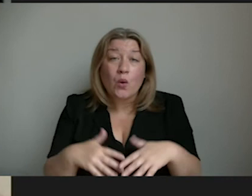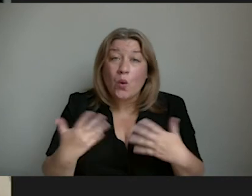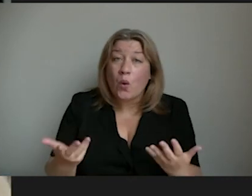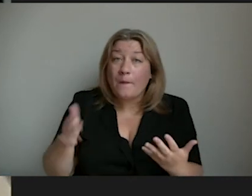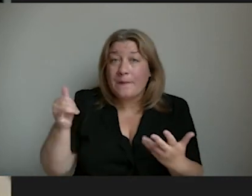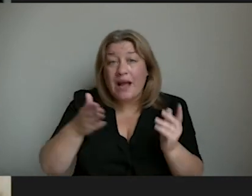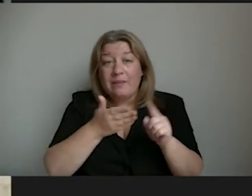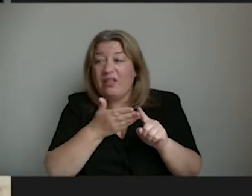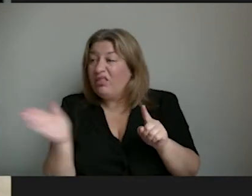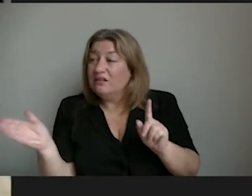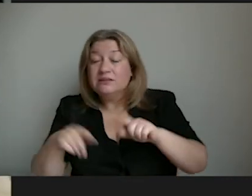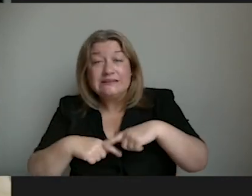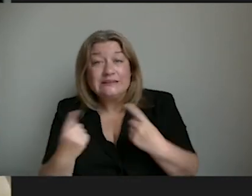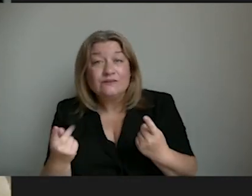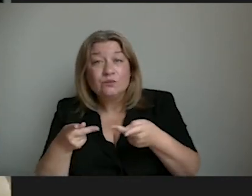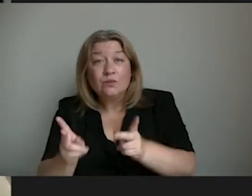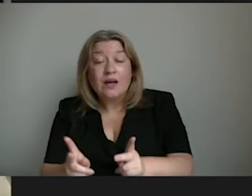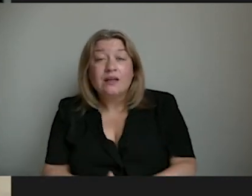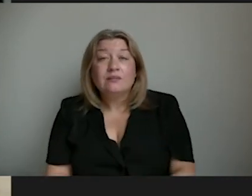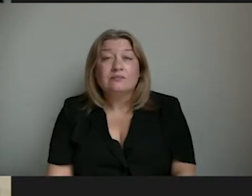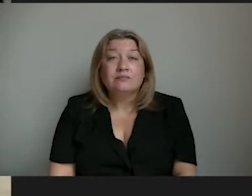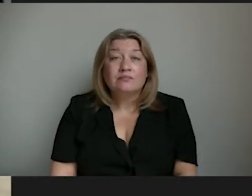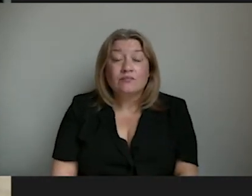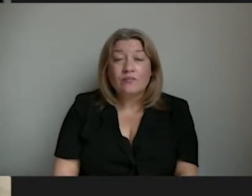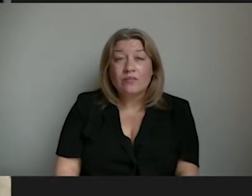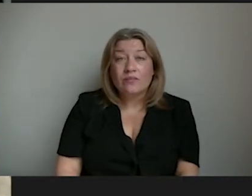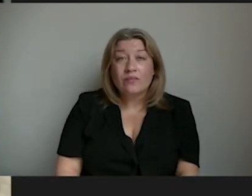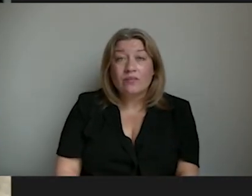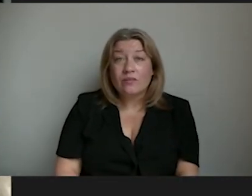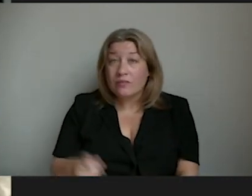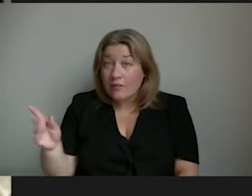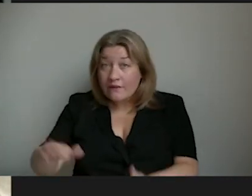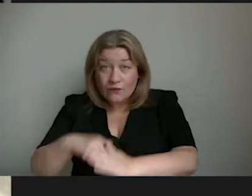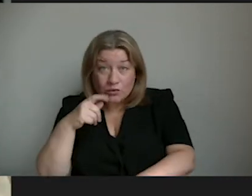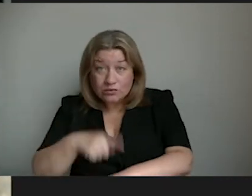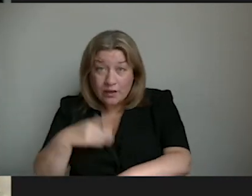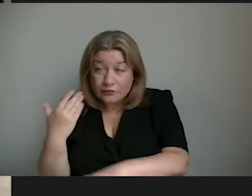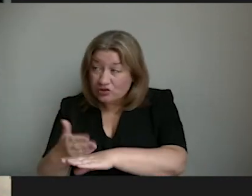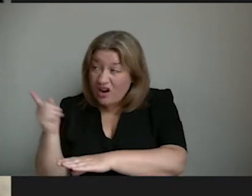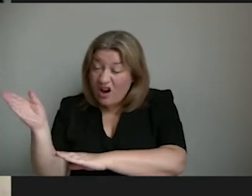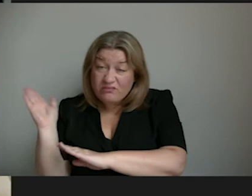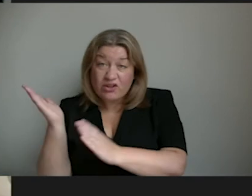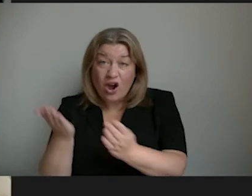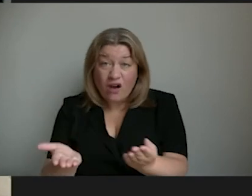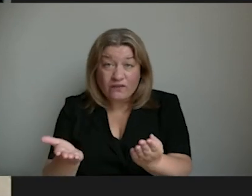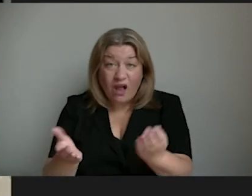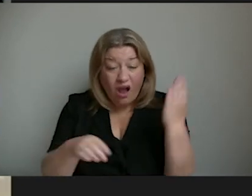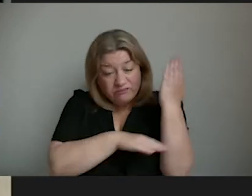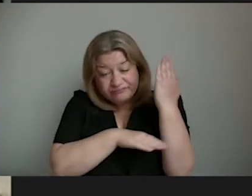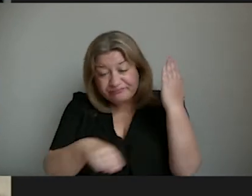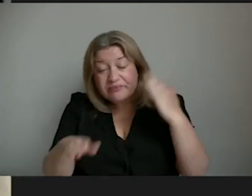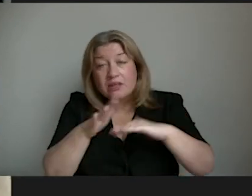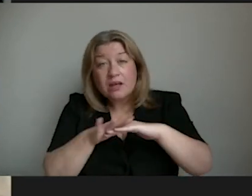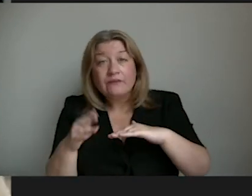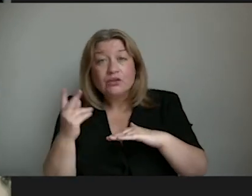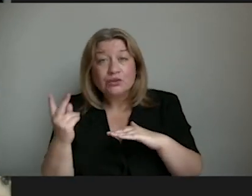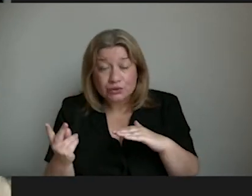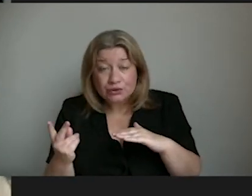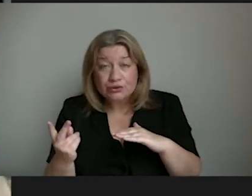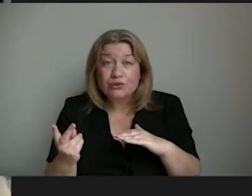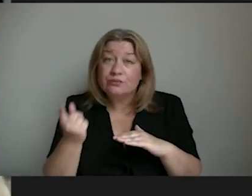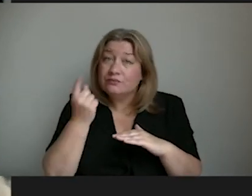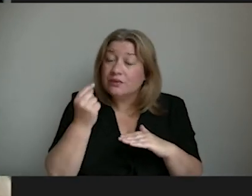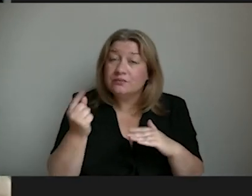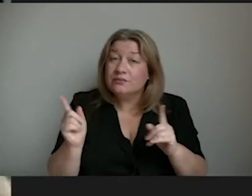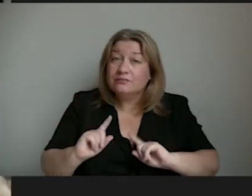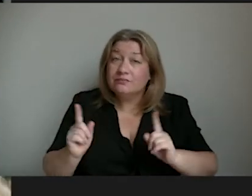or they might have a different idea for you. Or if there wasn't a full-time position available, which usually there